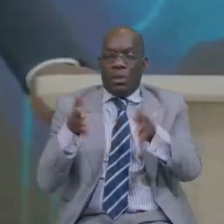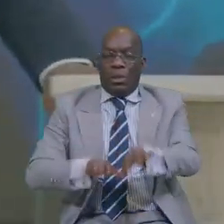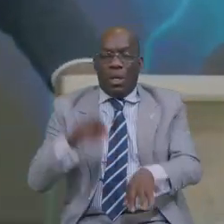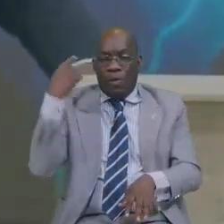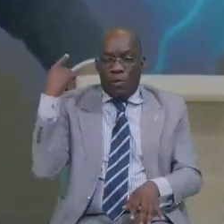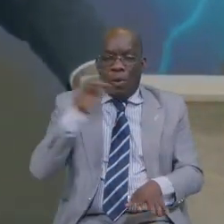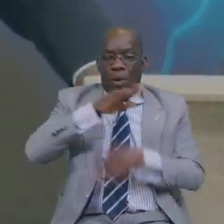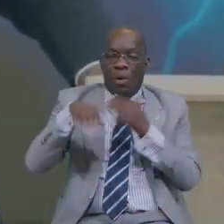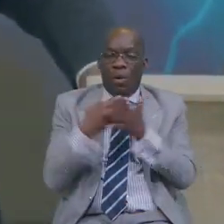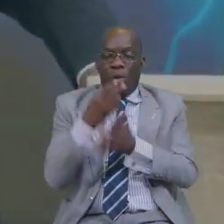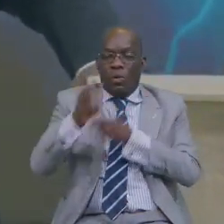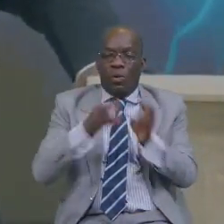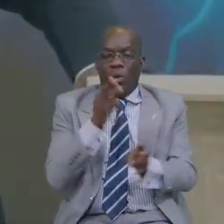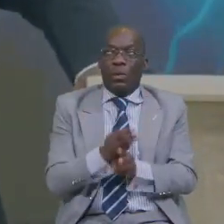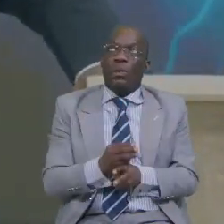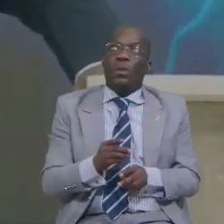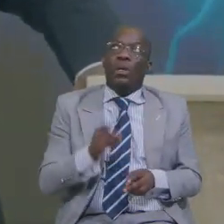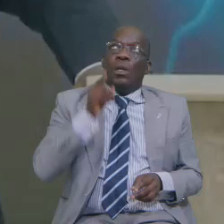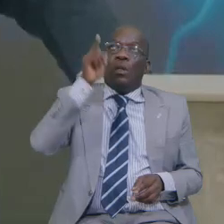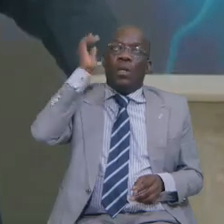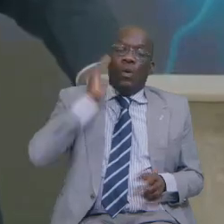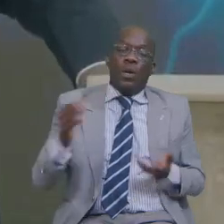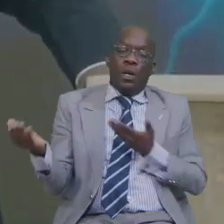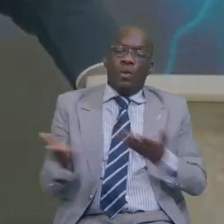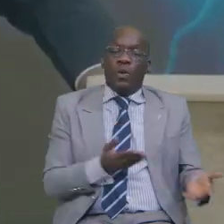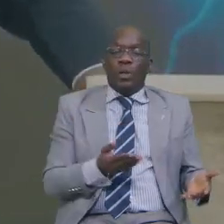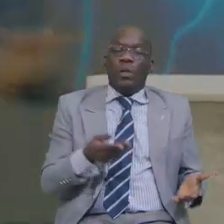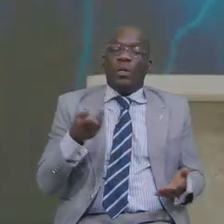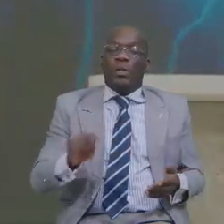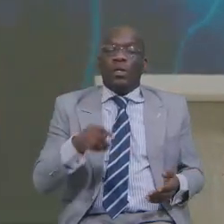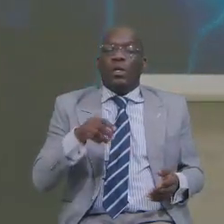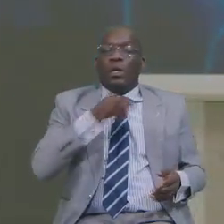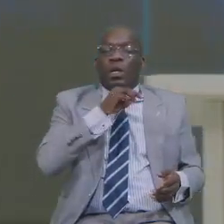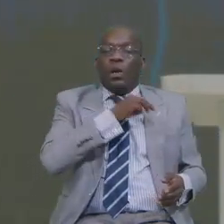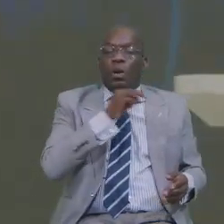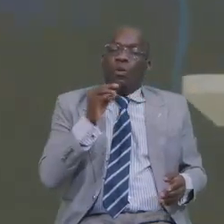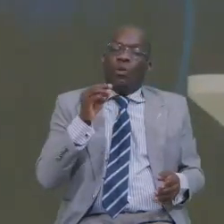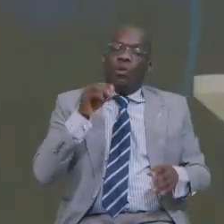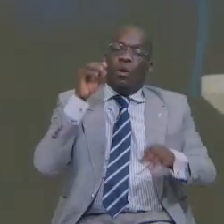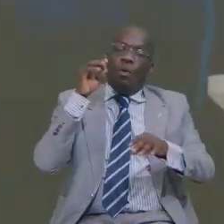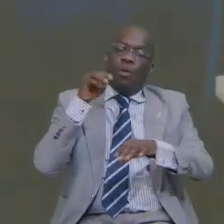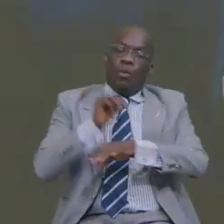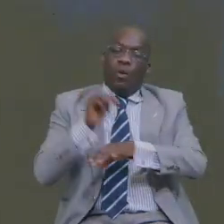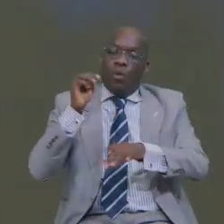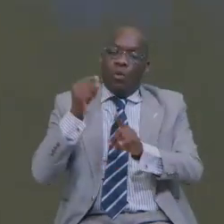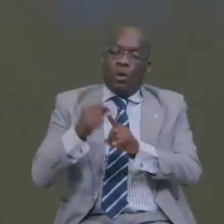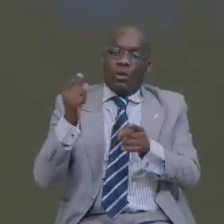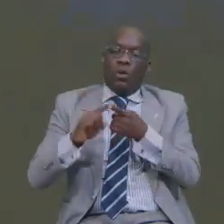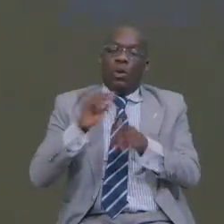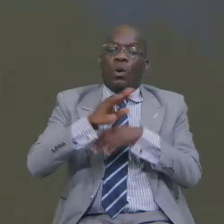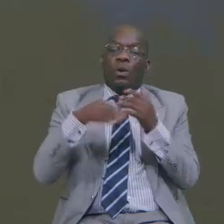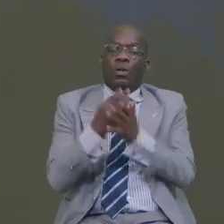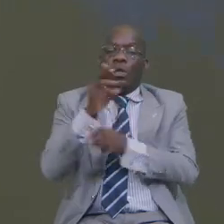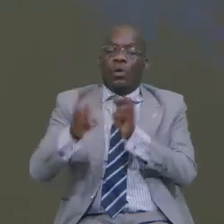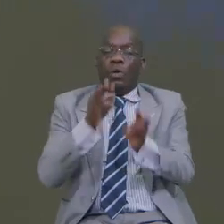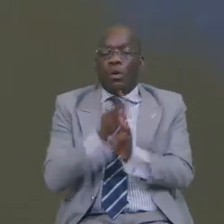world. He was going to bring his ministry to the whole world. But at that time, it was the time